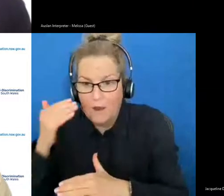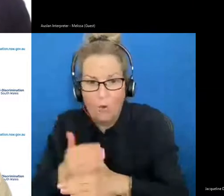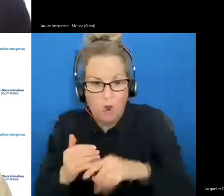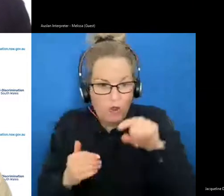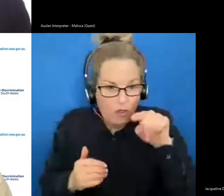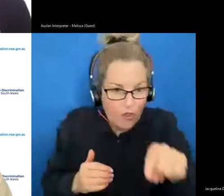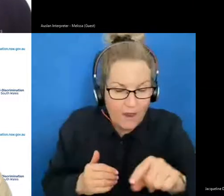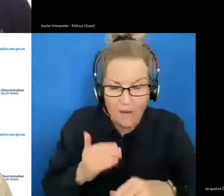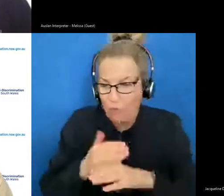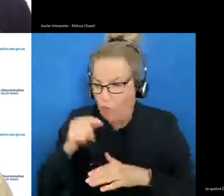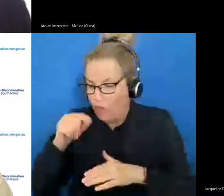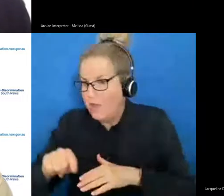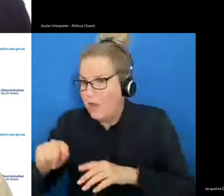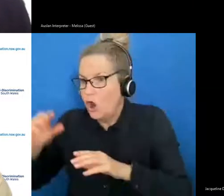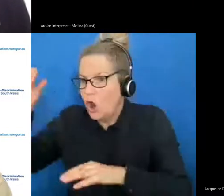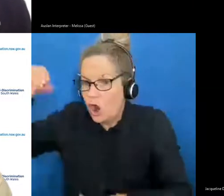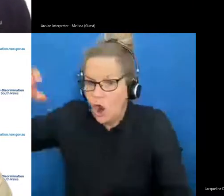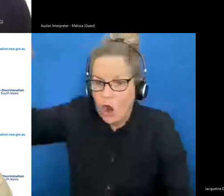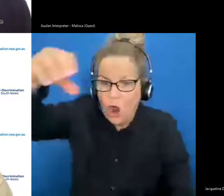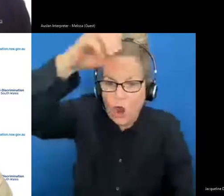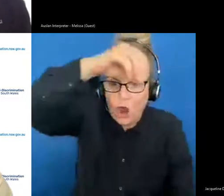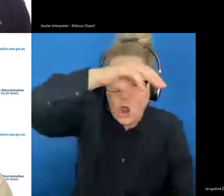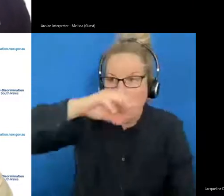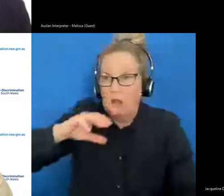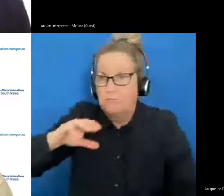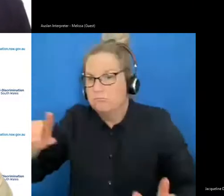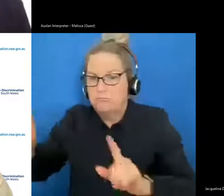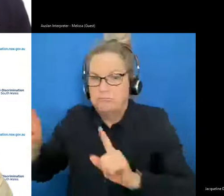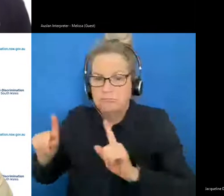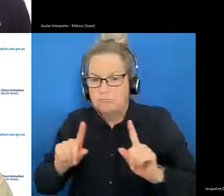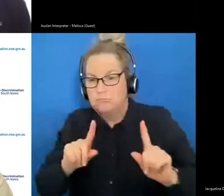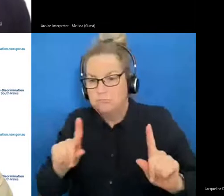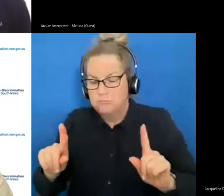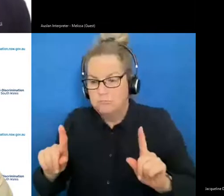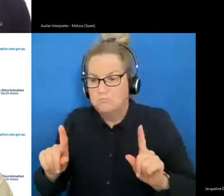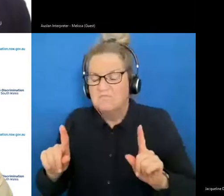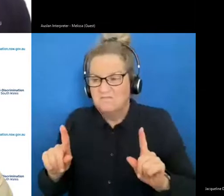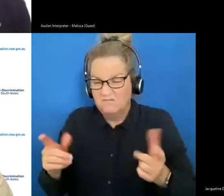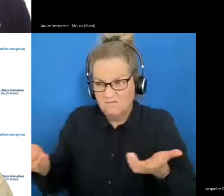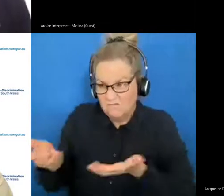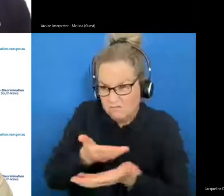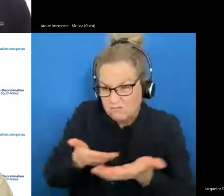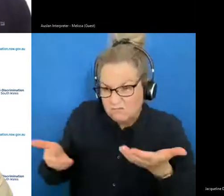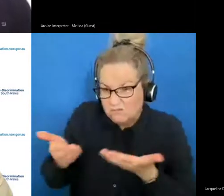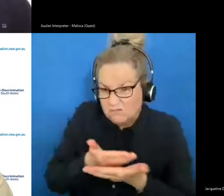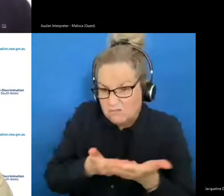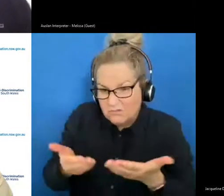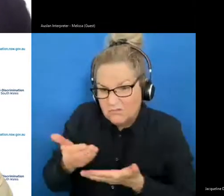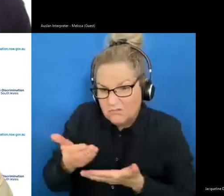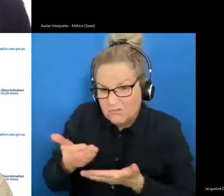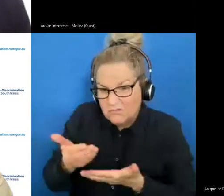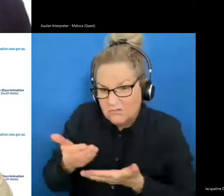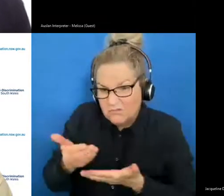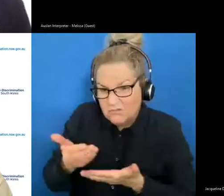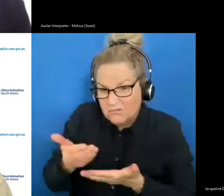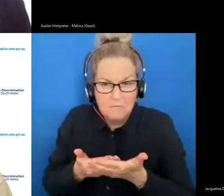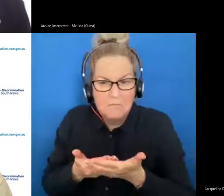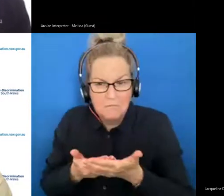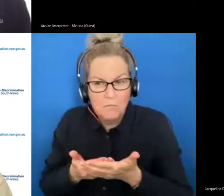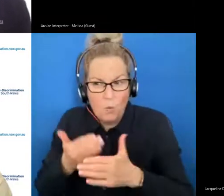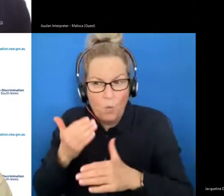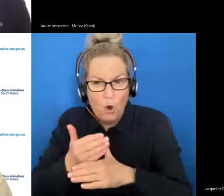settings, and basically came to the conclusion that morning that, you know, most of Josh's workplace assessments could be